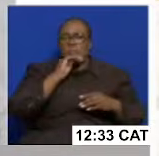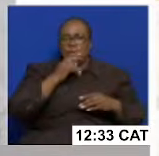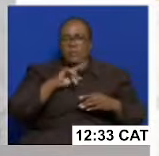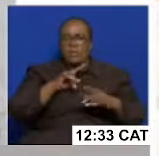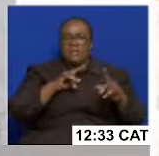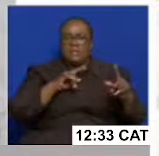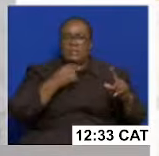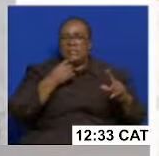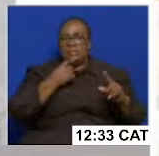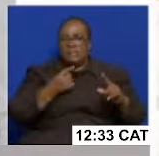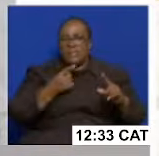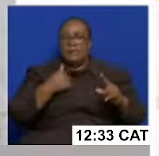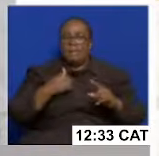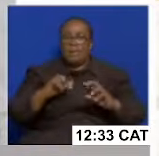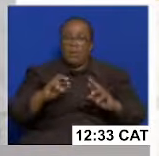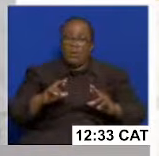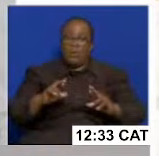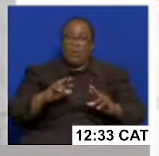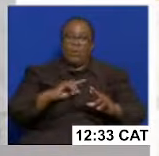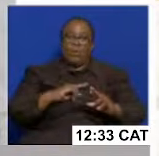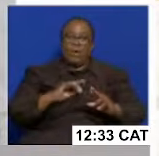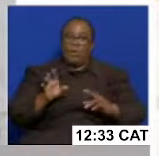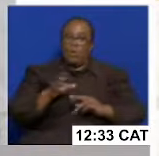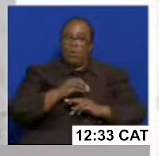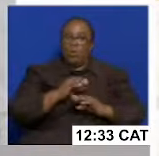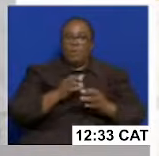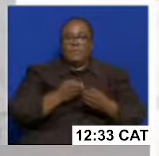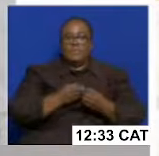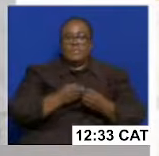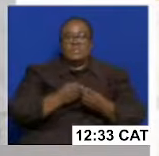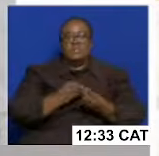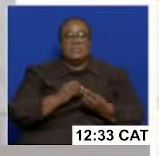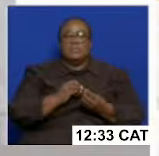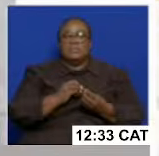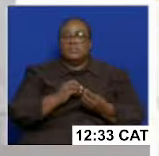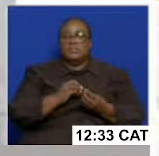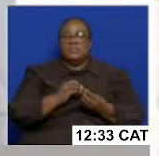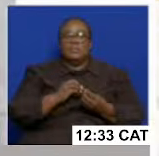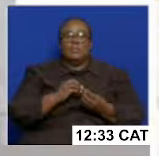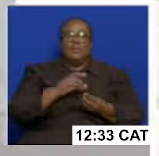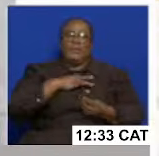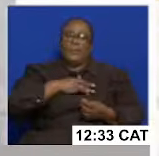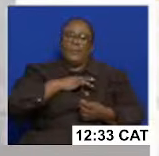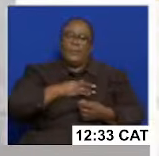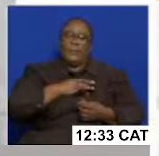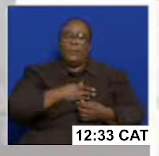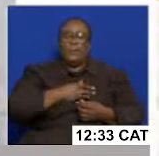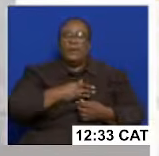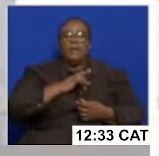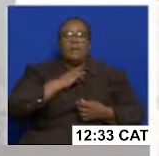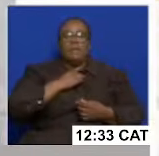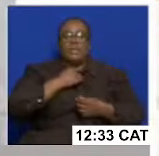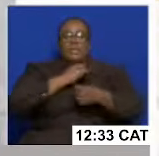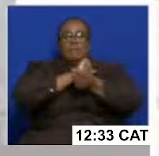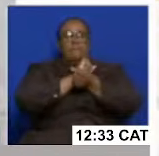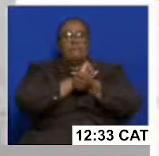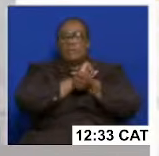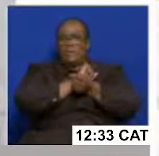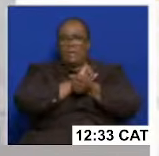so, because all of this is killing us. She says, I don't want to sit in jail. Who will look after my